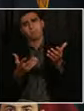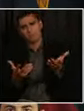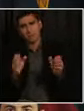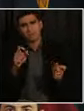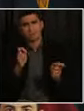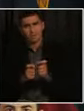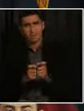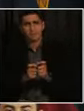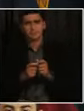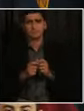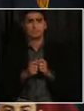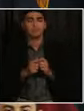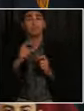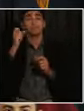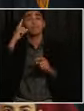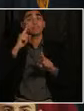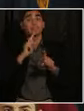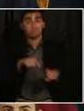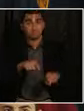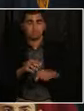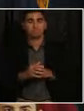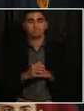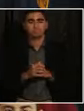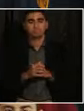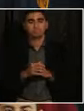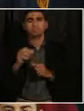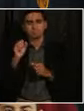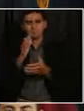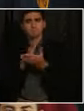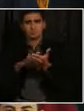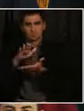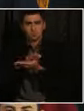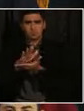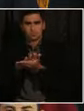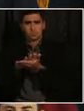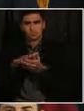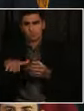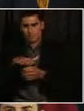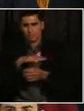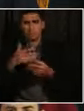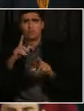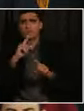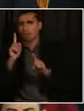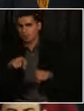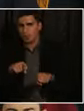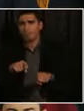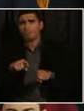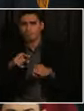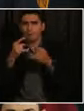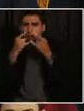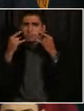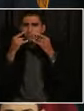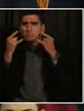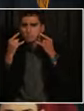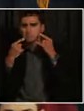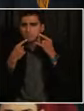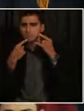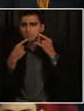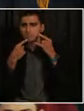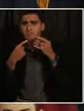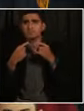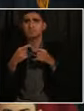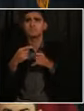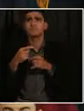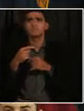districts have implemented mask requirements. In fact, certainly the majority of students in our state are